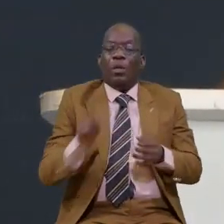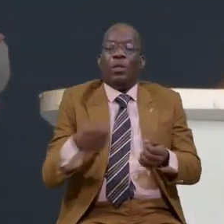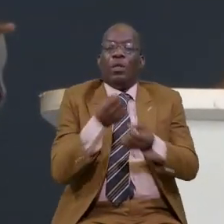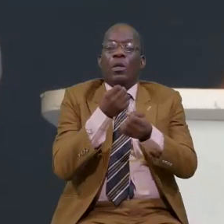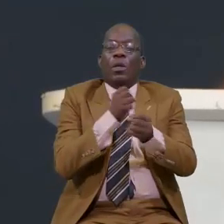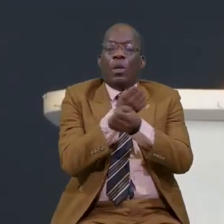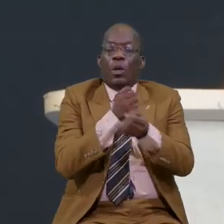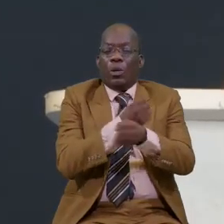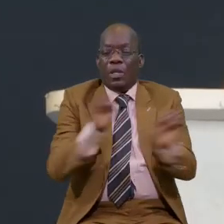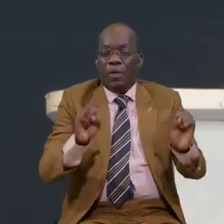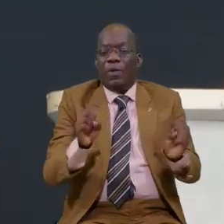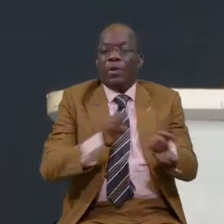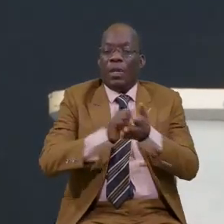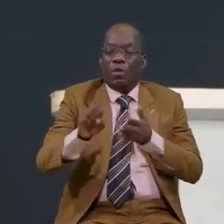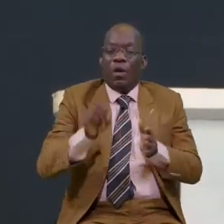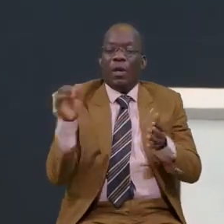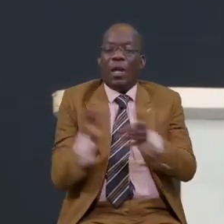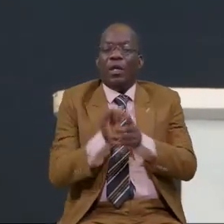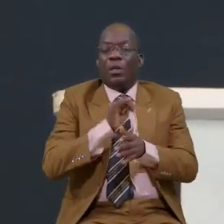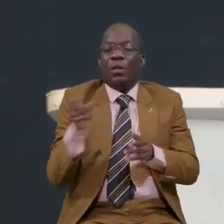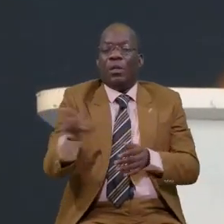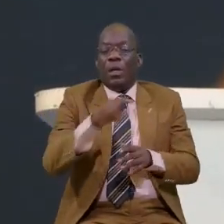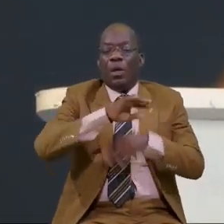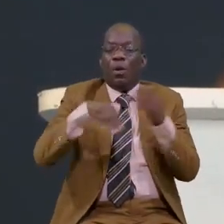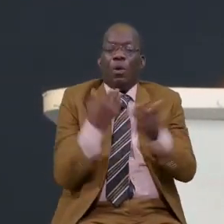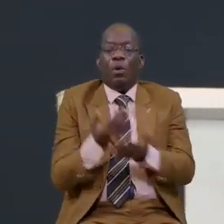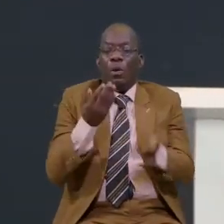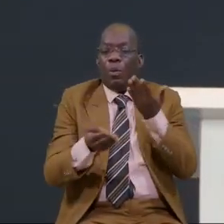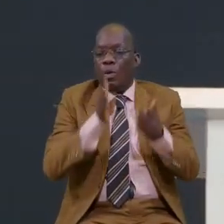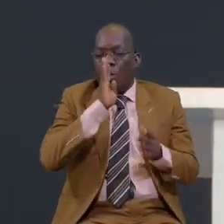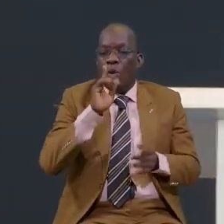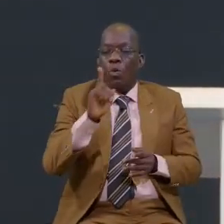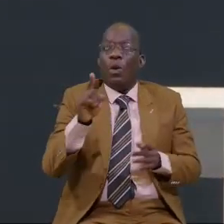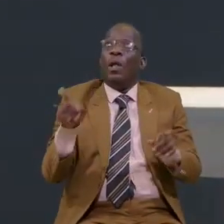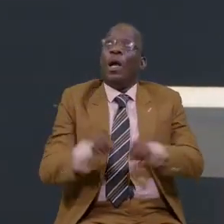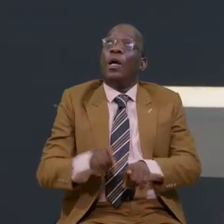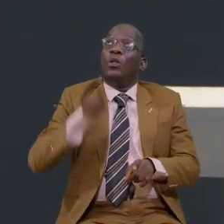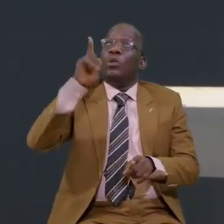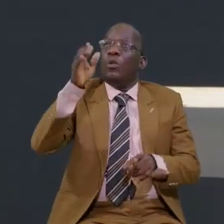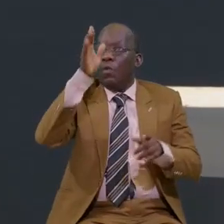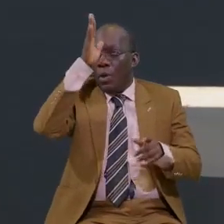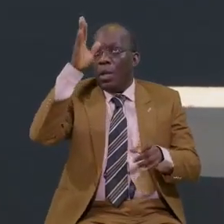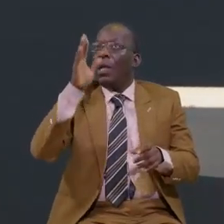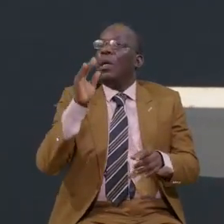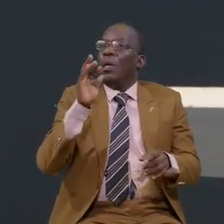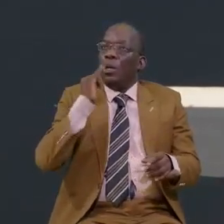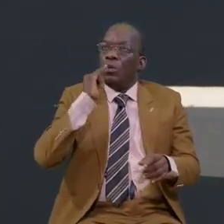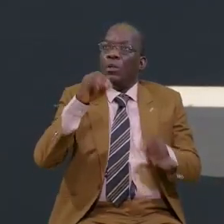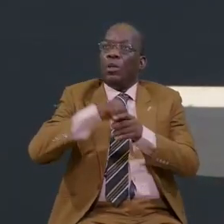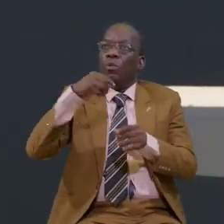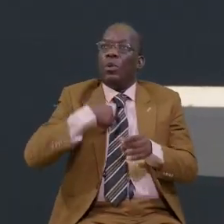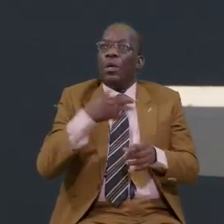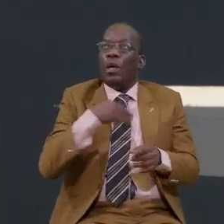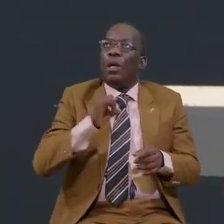And it says that they all may be one, as thou Father art in me and I in thee, that they